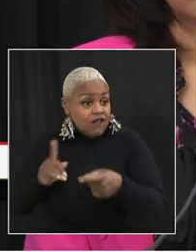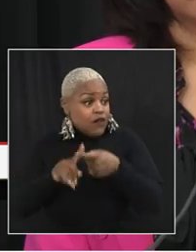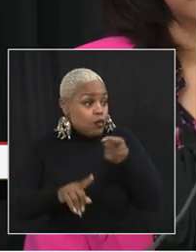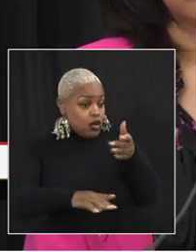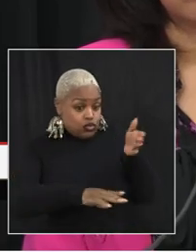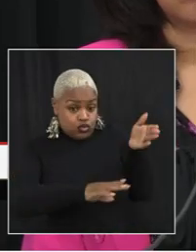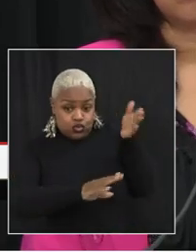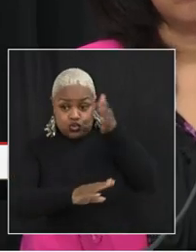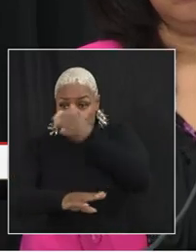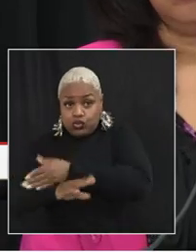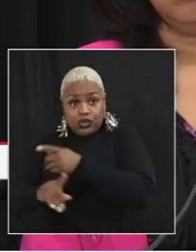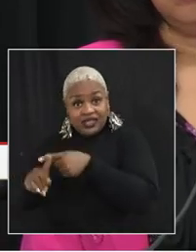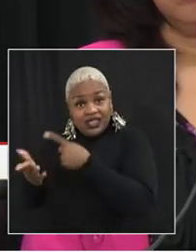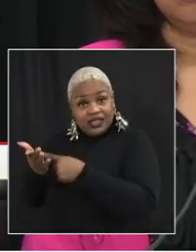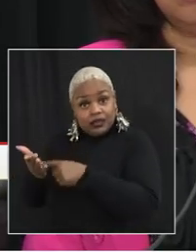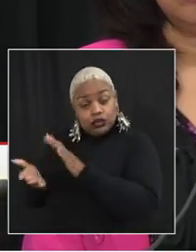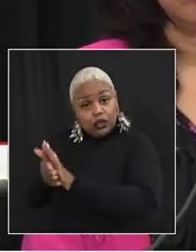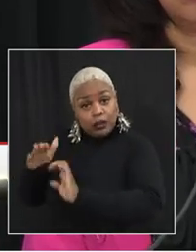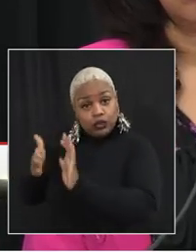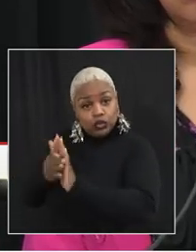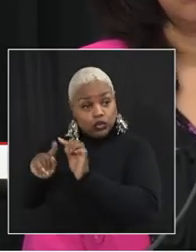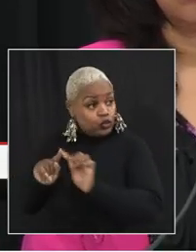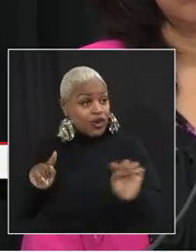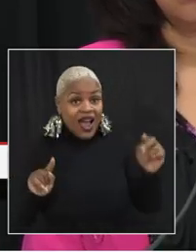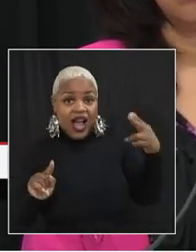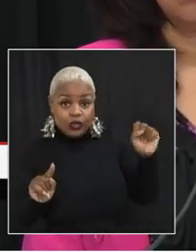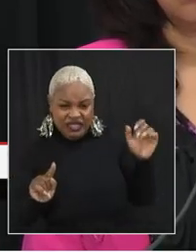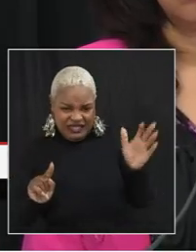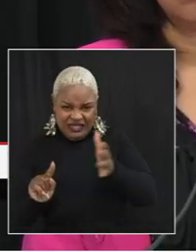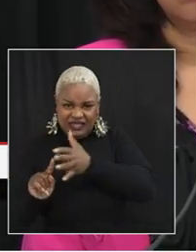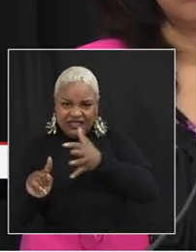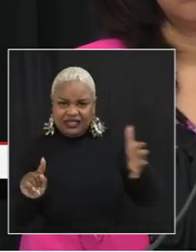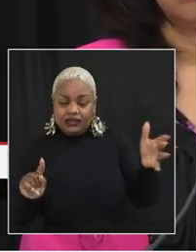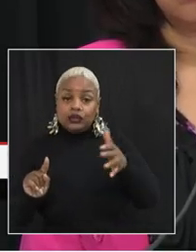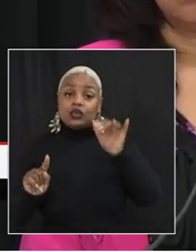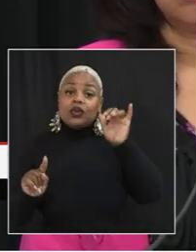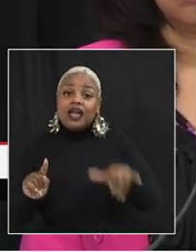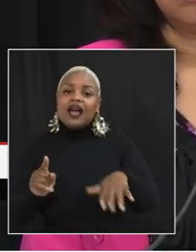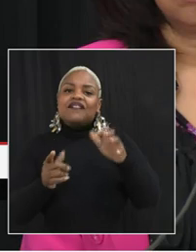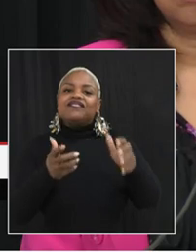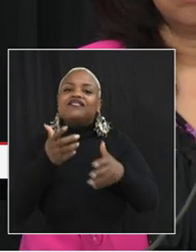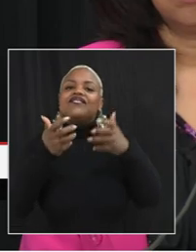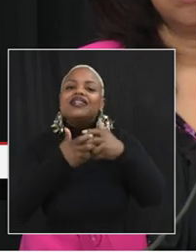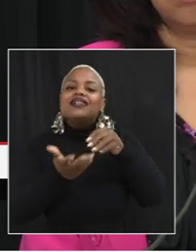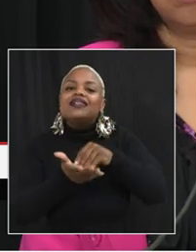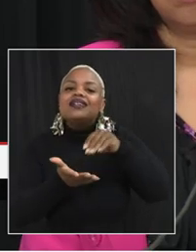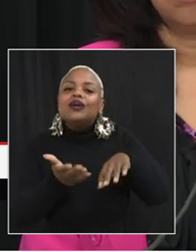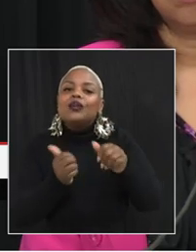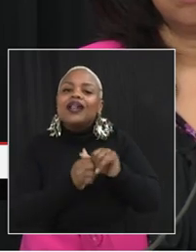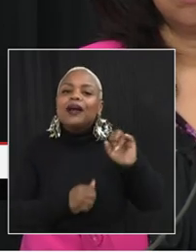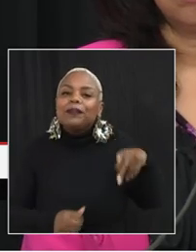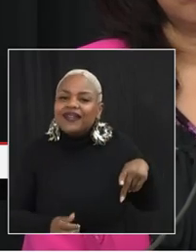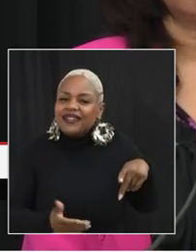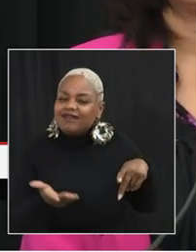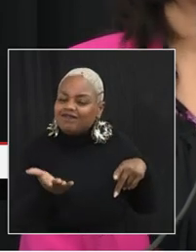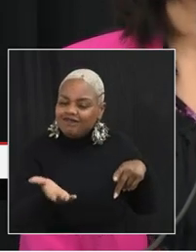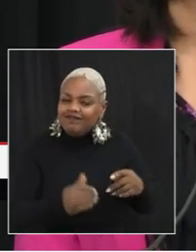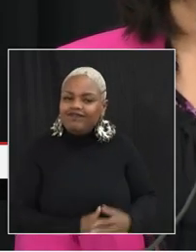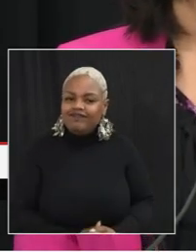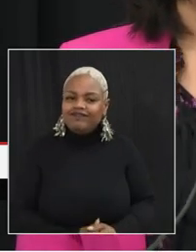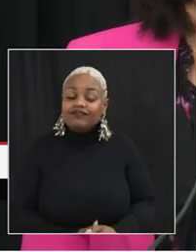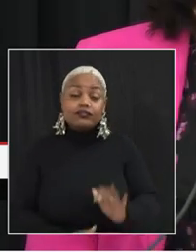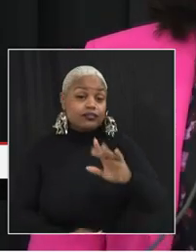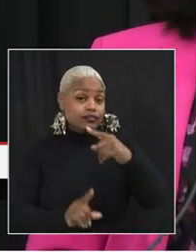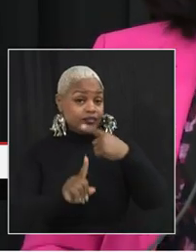able to modify mid-school year for more kids who have IEPs. We also recognize the need for transportation, so we've